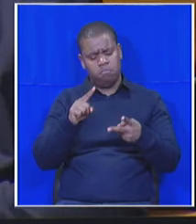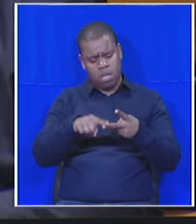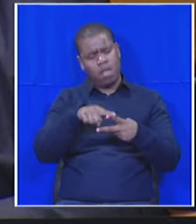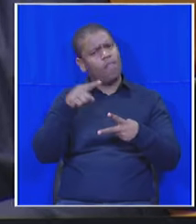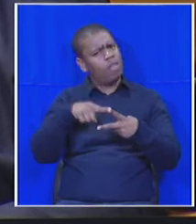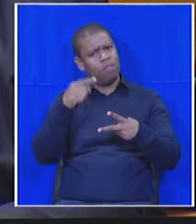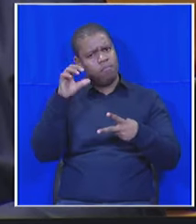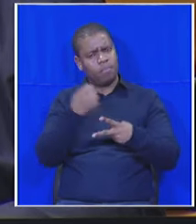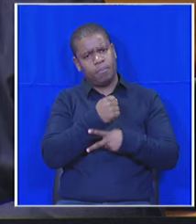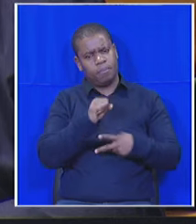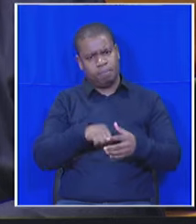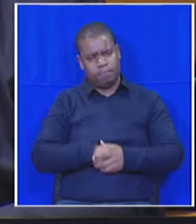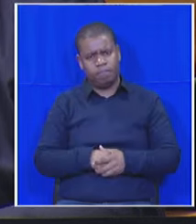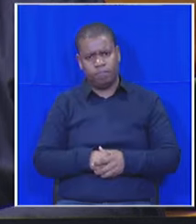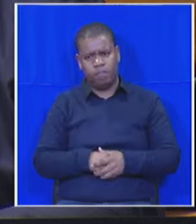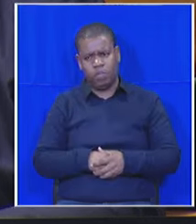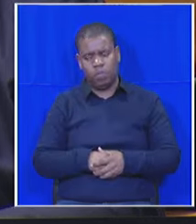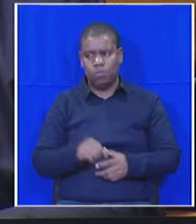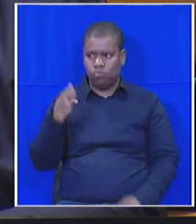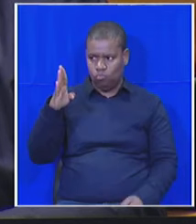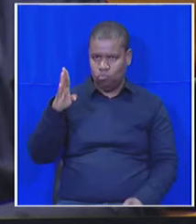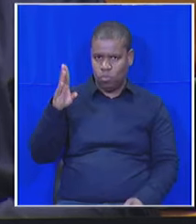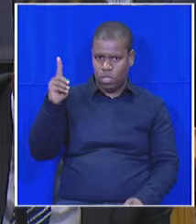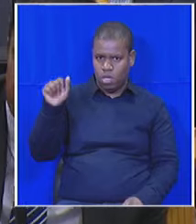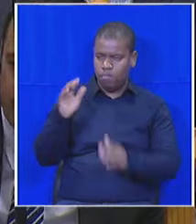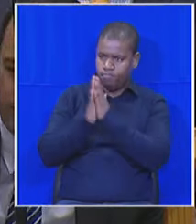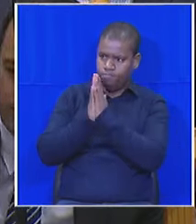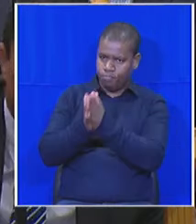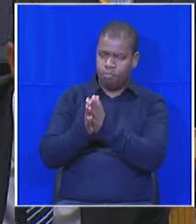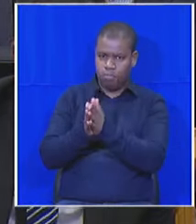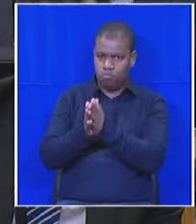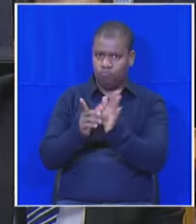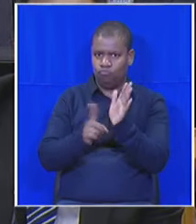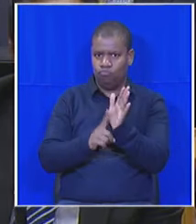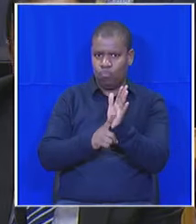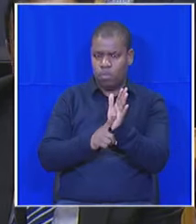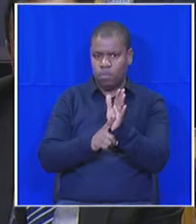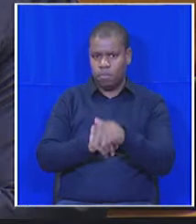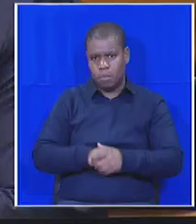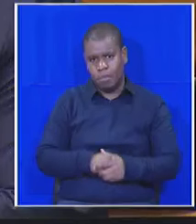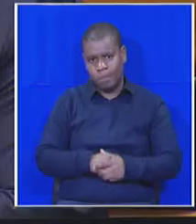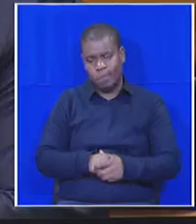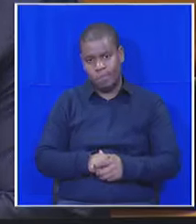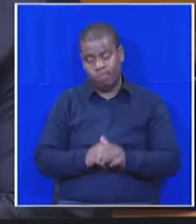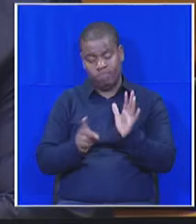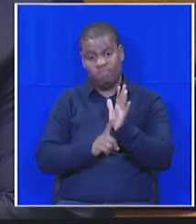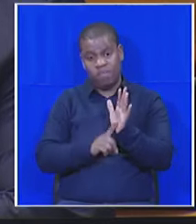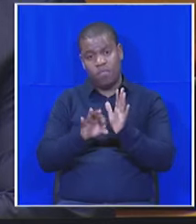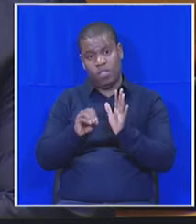ayes have it. Chair, the DA calls for division. A division having been called, the bells will be rung for 30